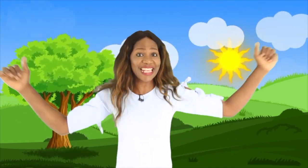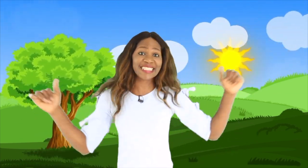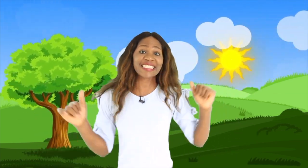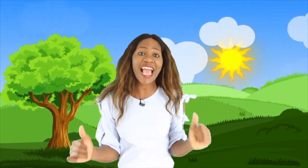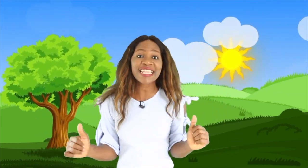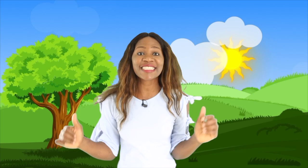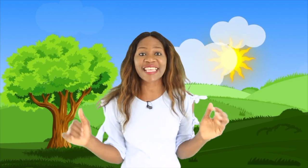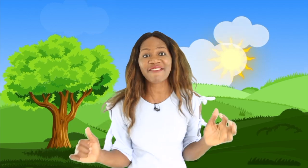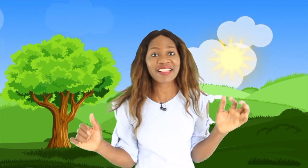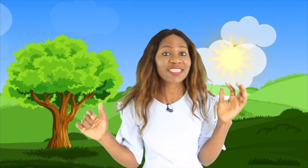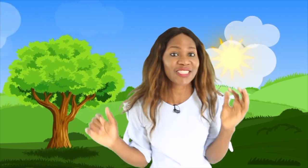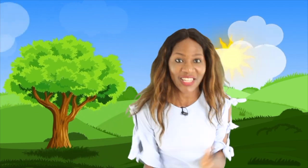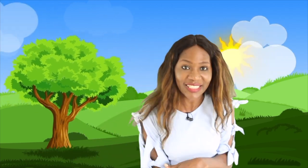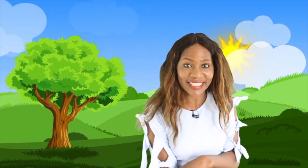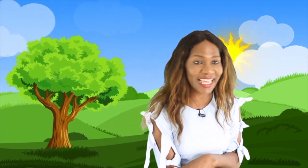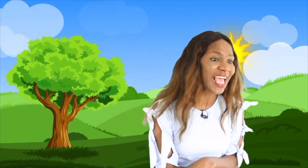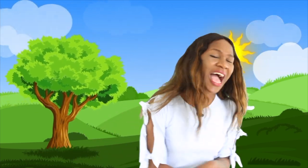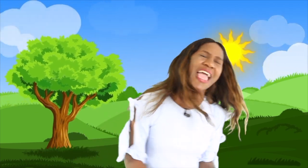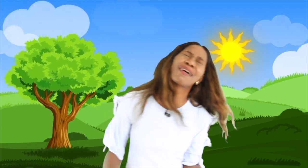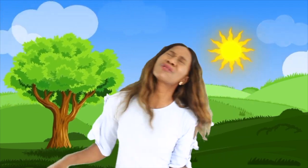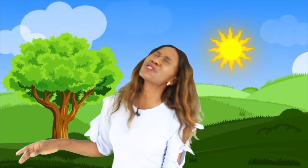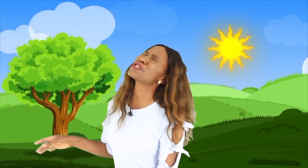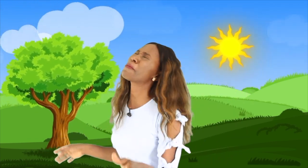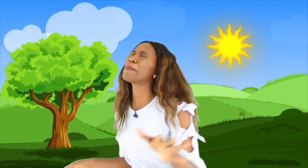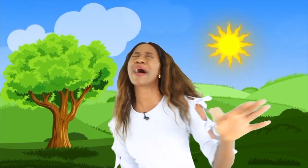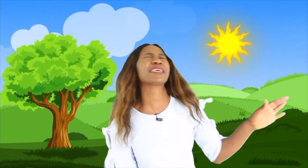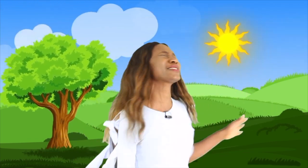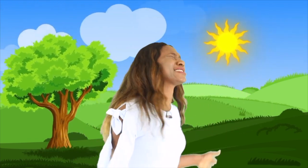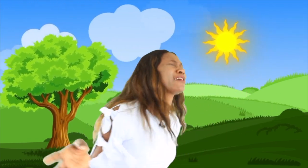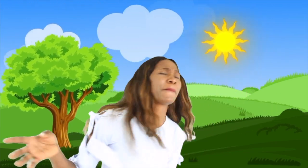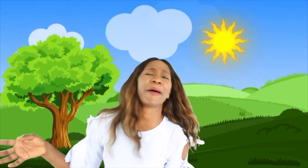and today is Thanksgiving Sunday. I am